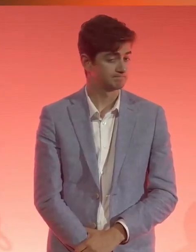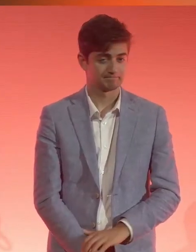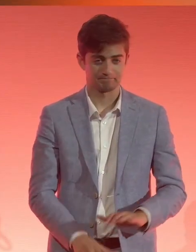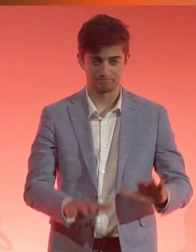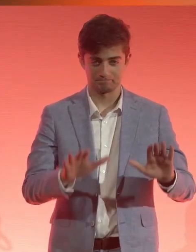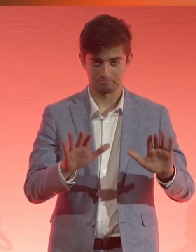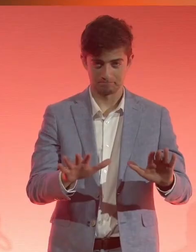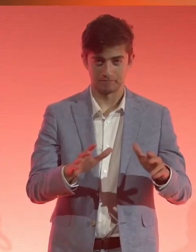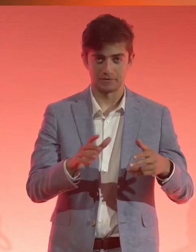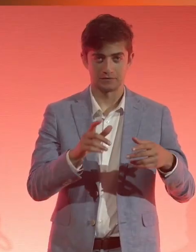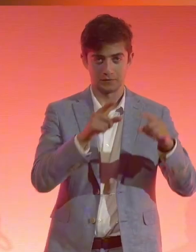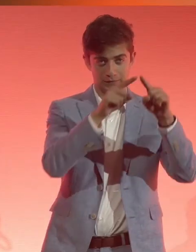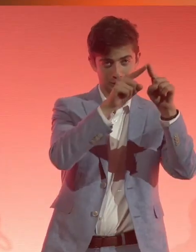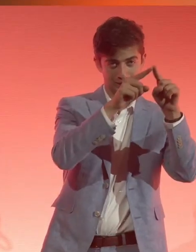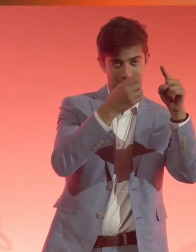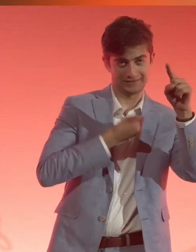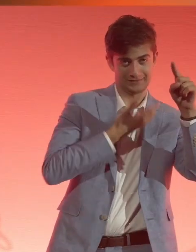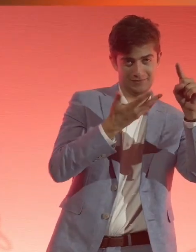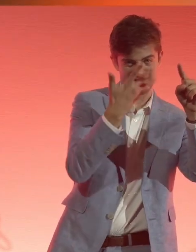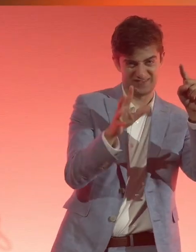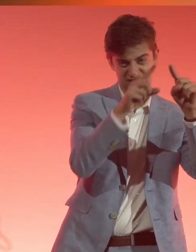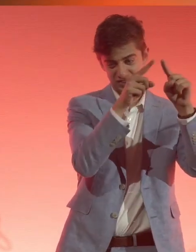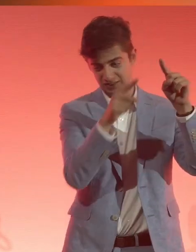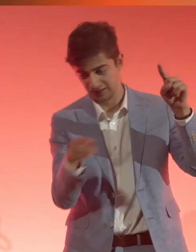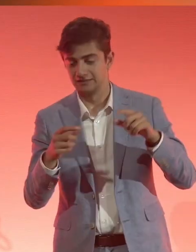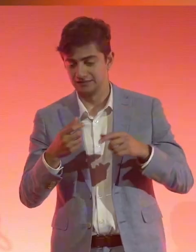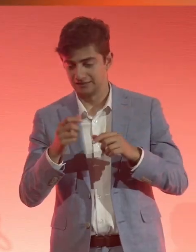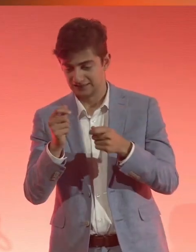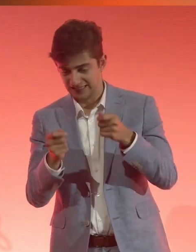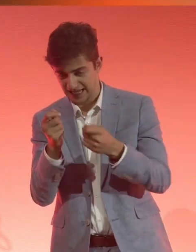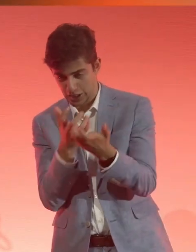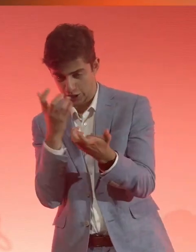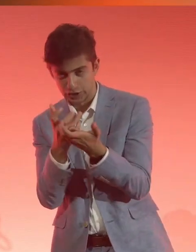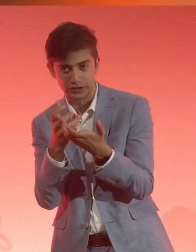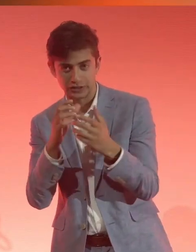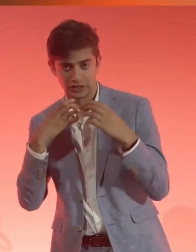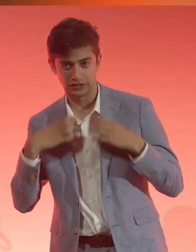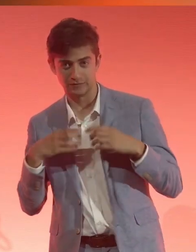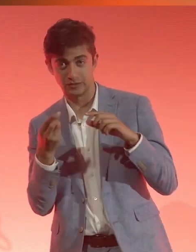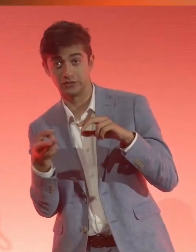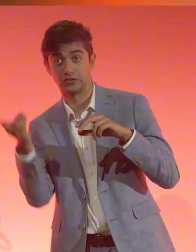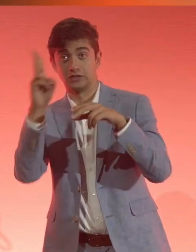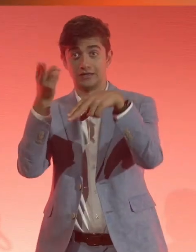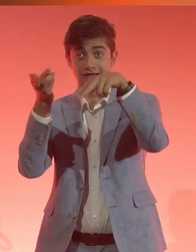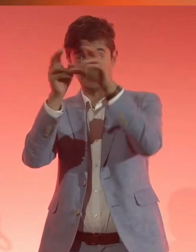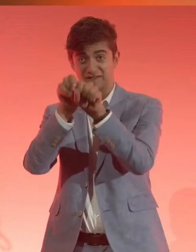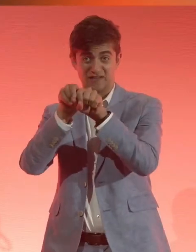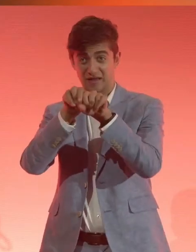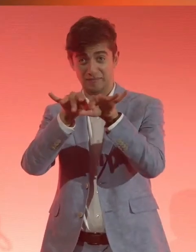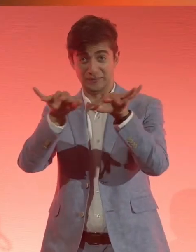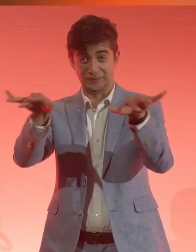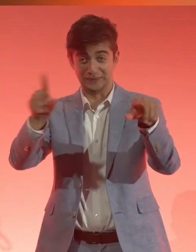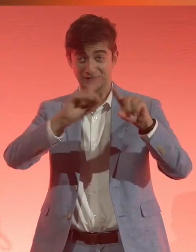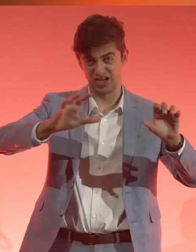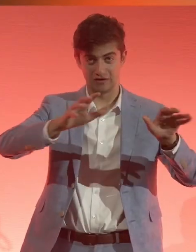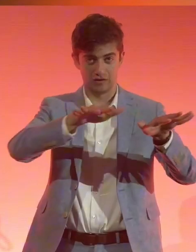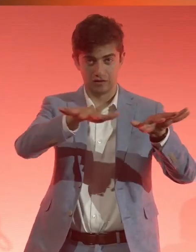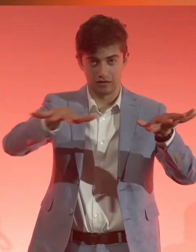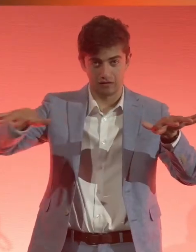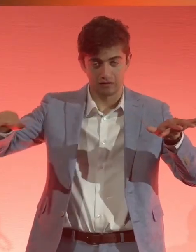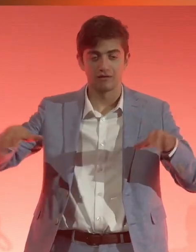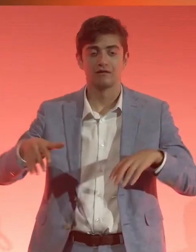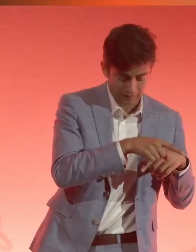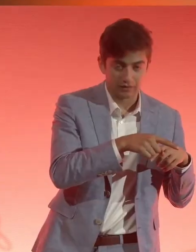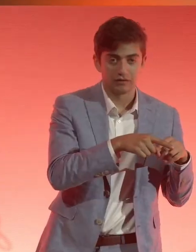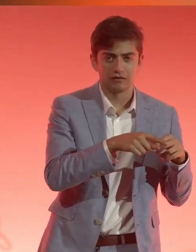who you are. You've tailored the message to your customers. You've amplified it across multiple channels. There's just one last step, which